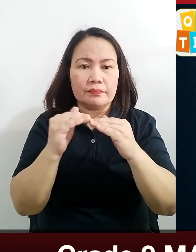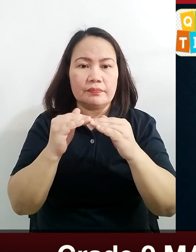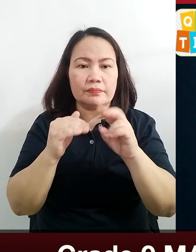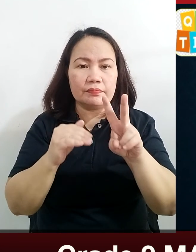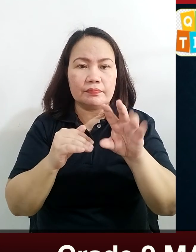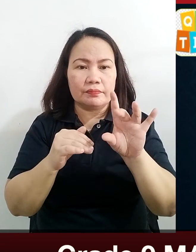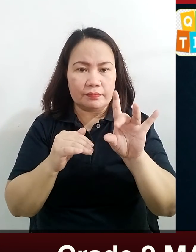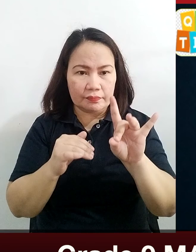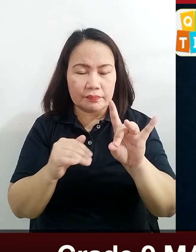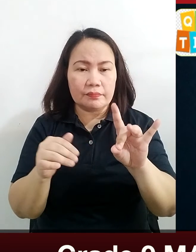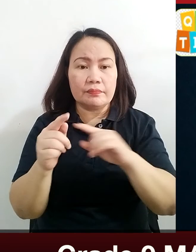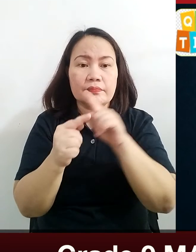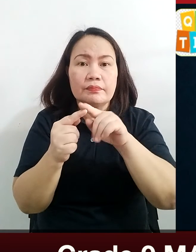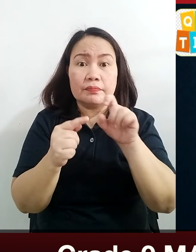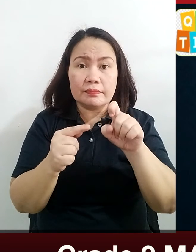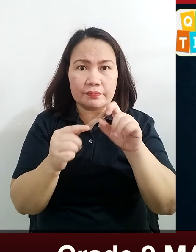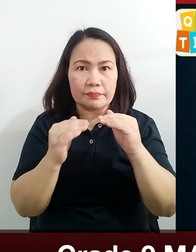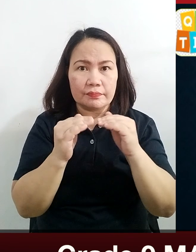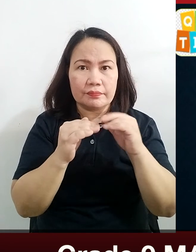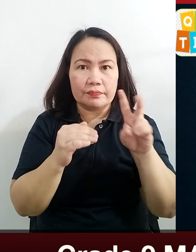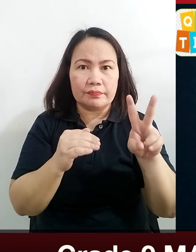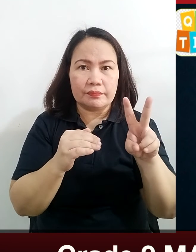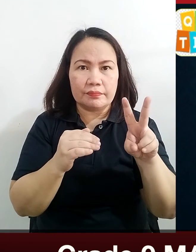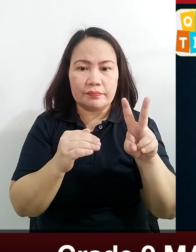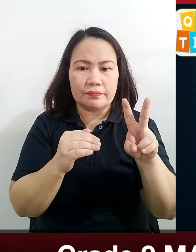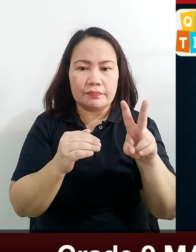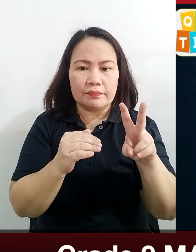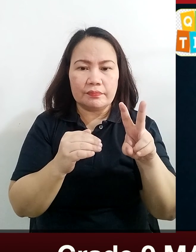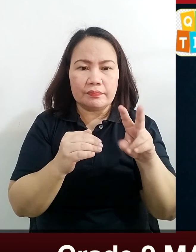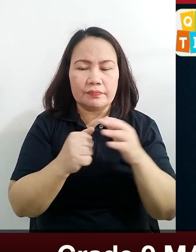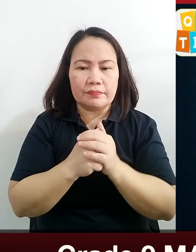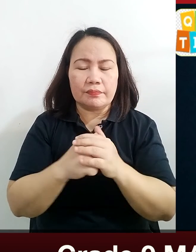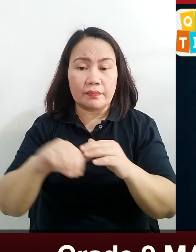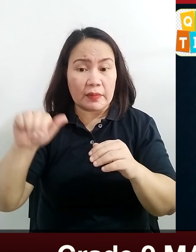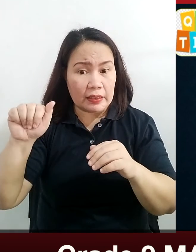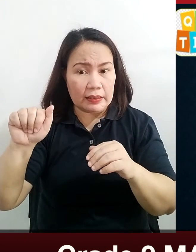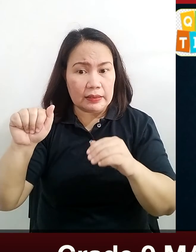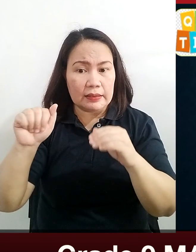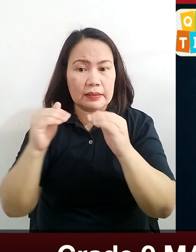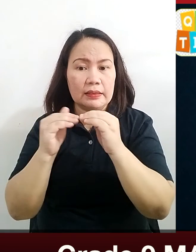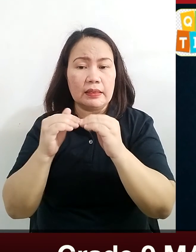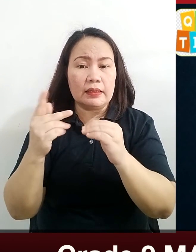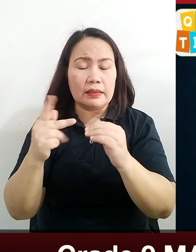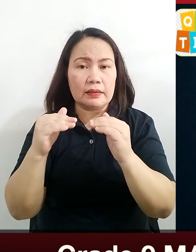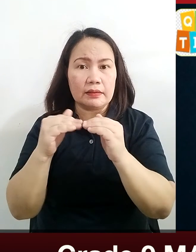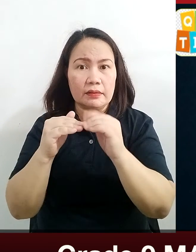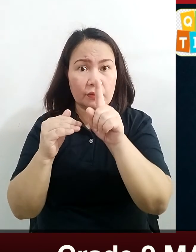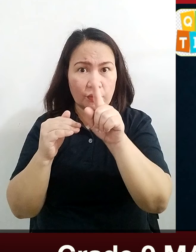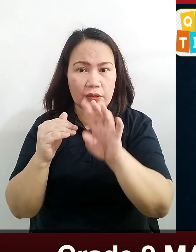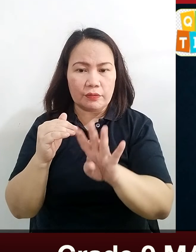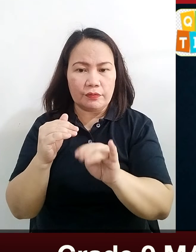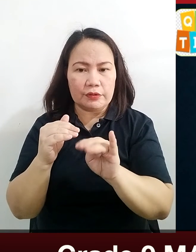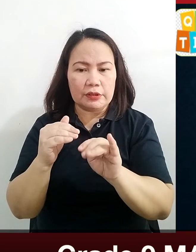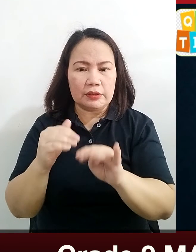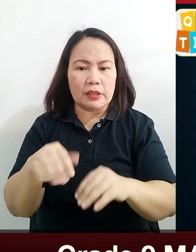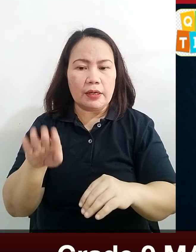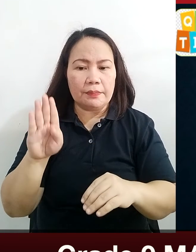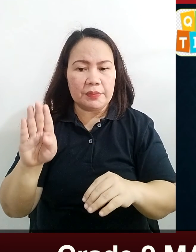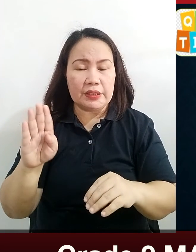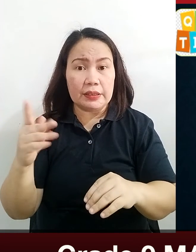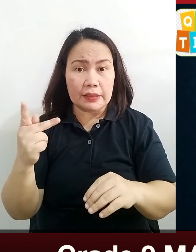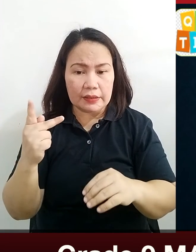x is equal to 2. Letter A, 1 over 14. Letter B, 1